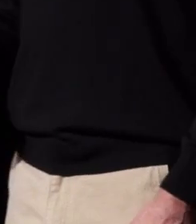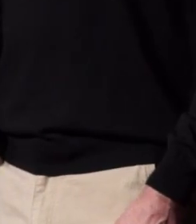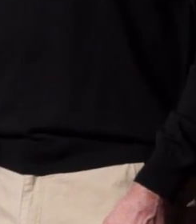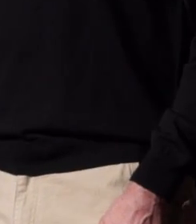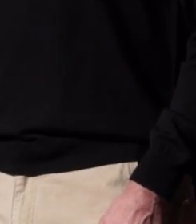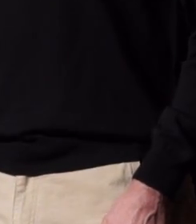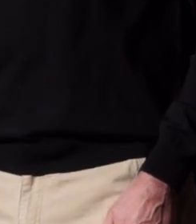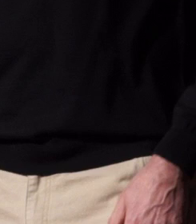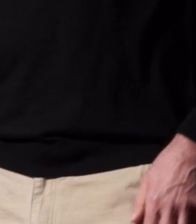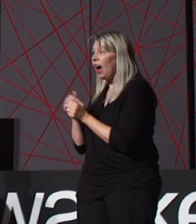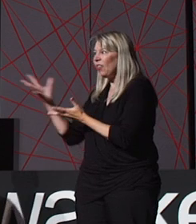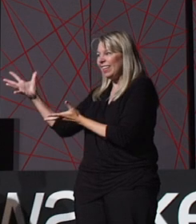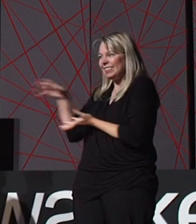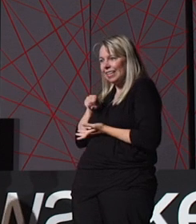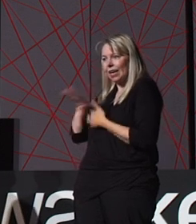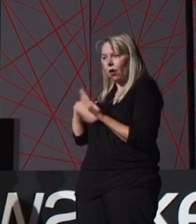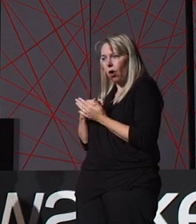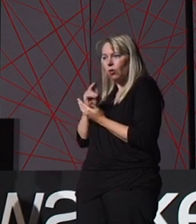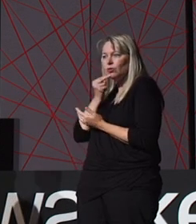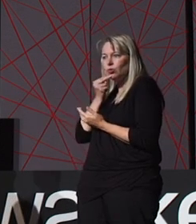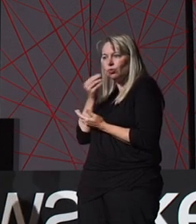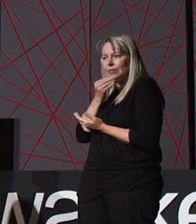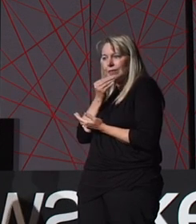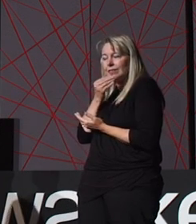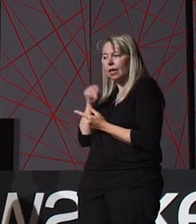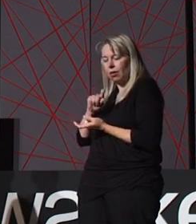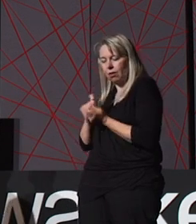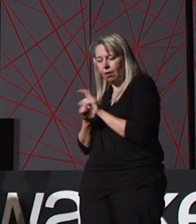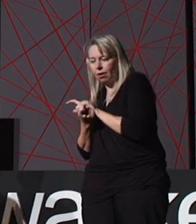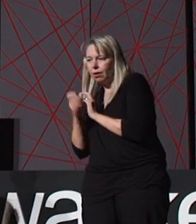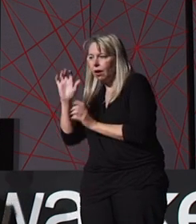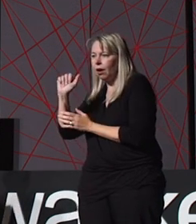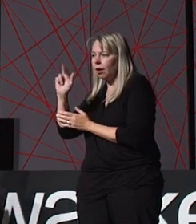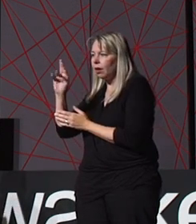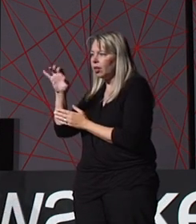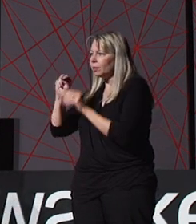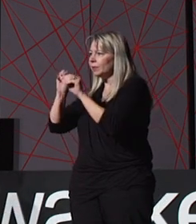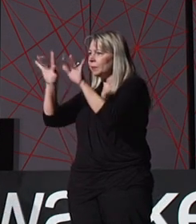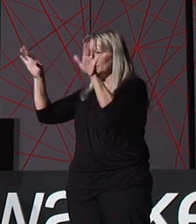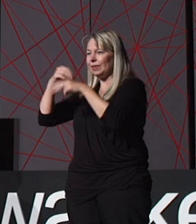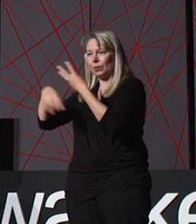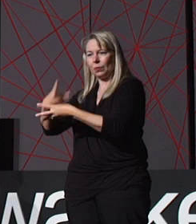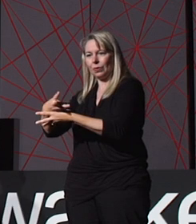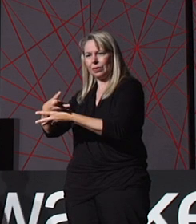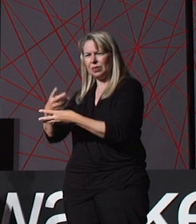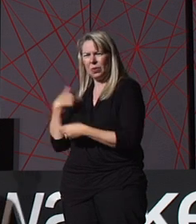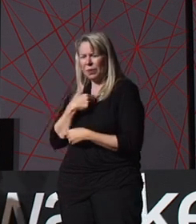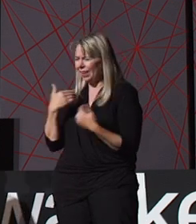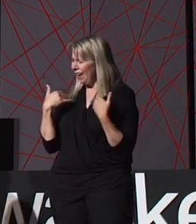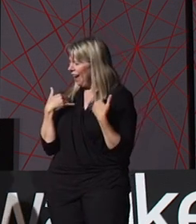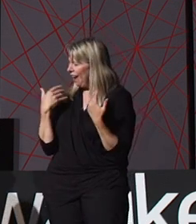store carbon. By understanding these questions, we begin to have the tools to formulate